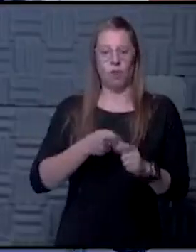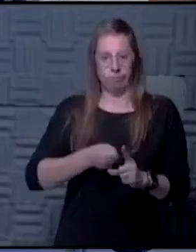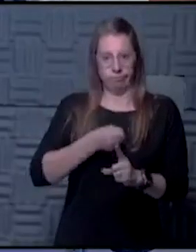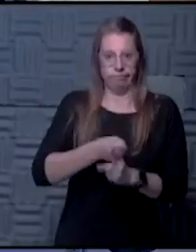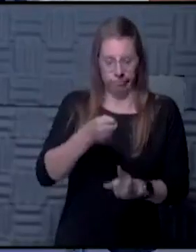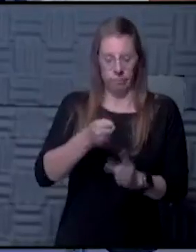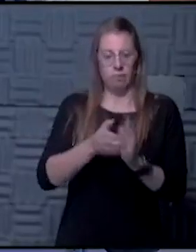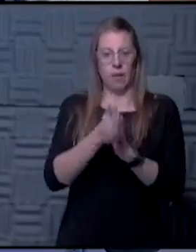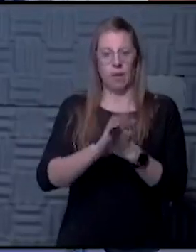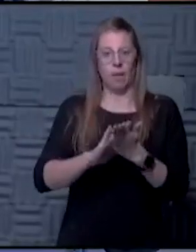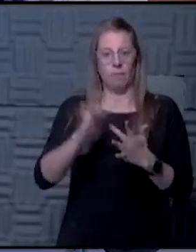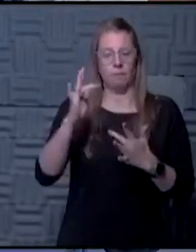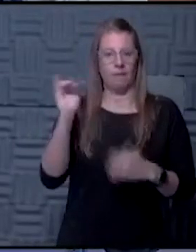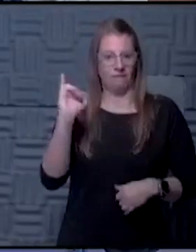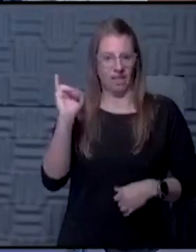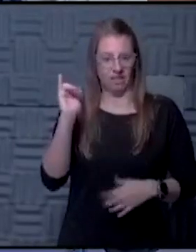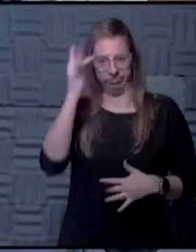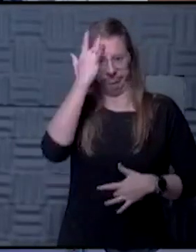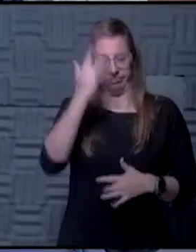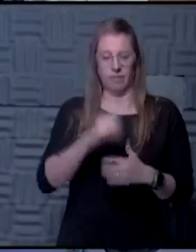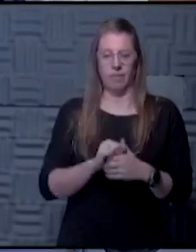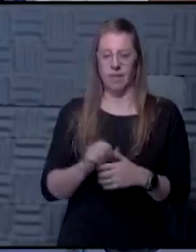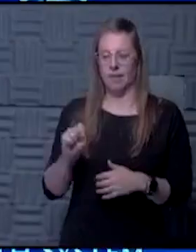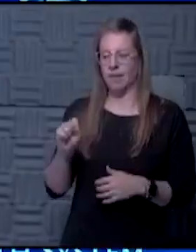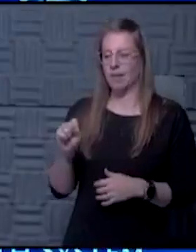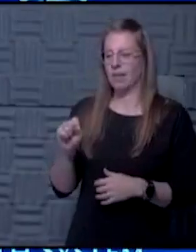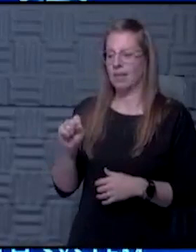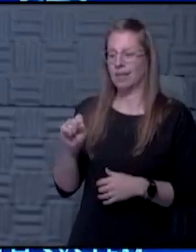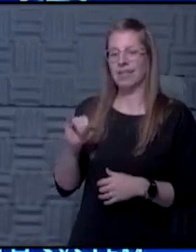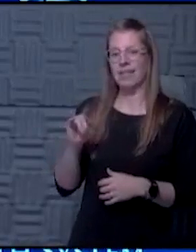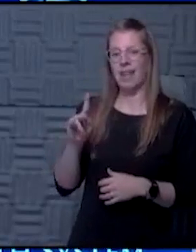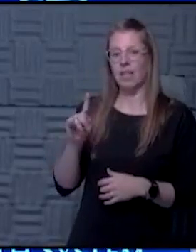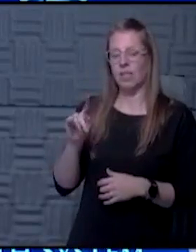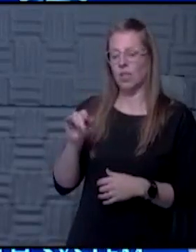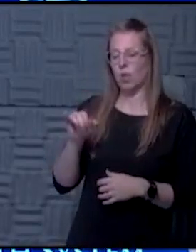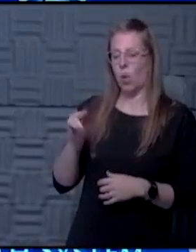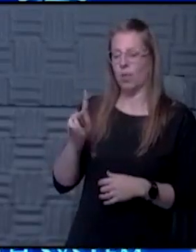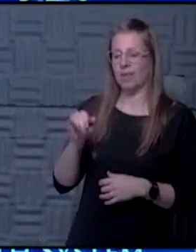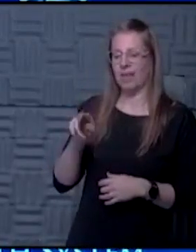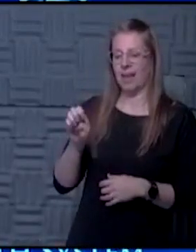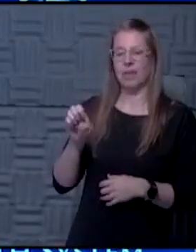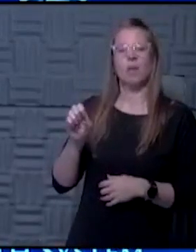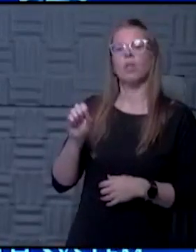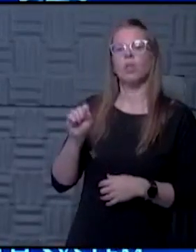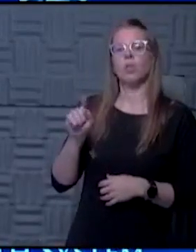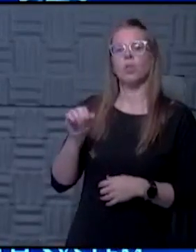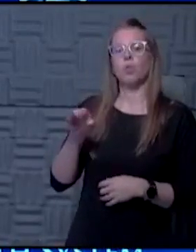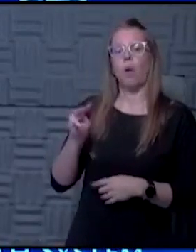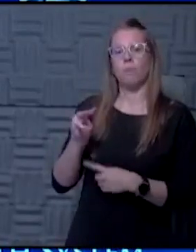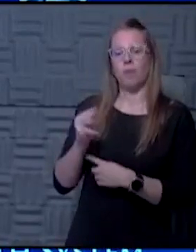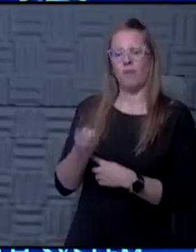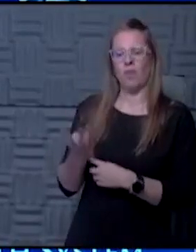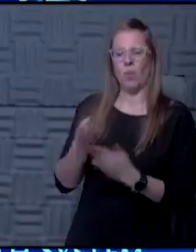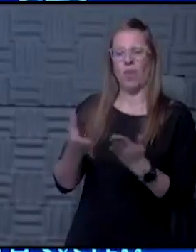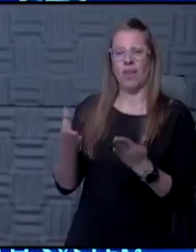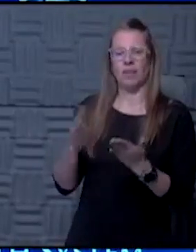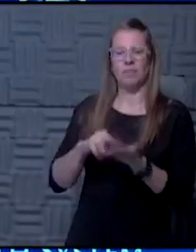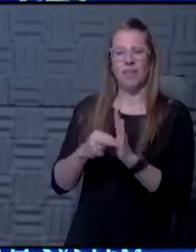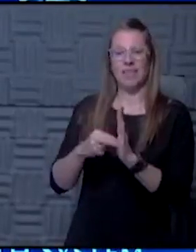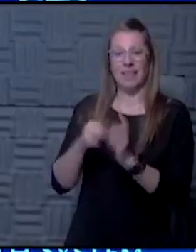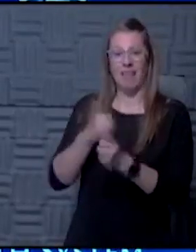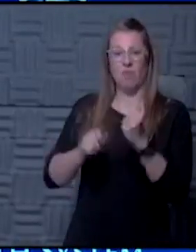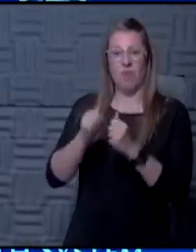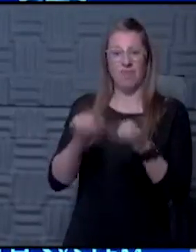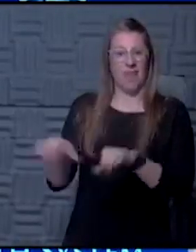think cytokine storm is not just one thing, it's a spectrum of things. And so I think people will have varying degrees of